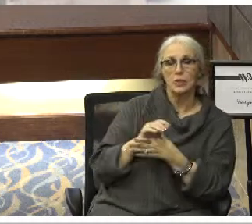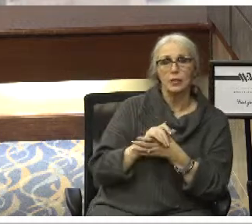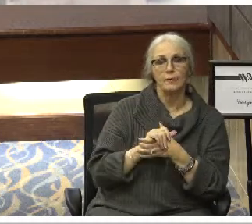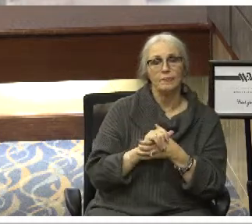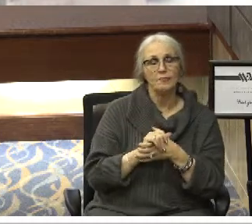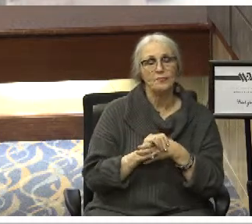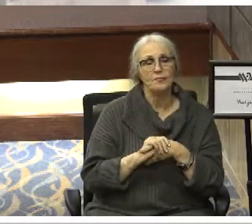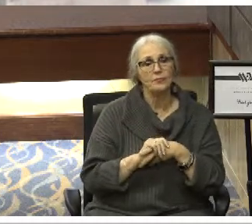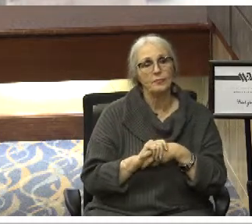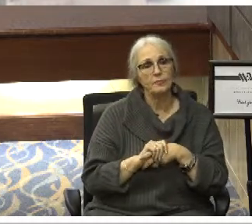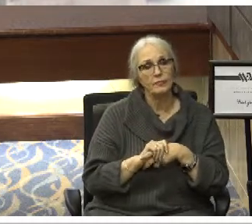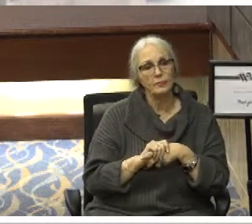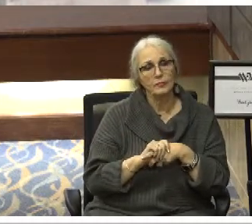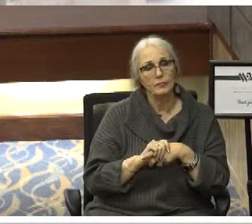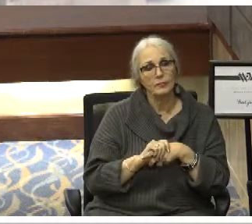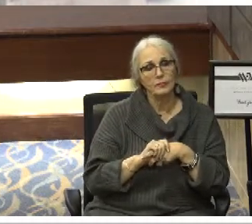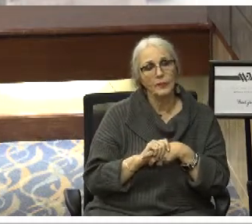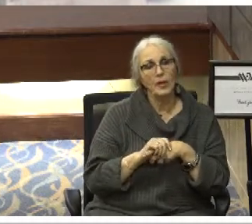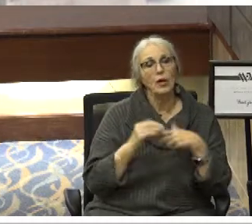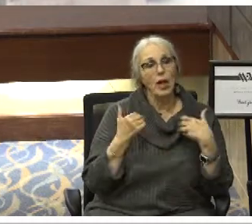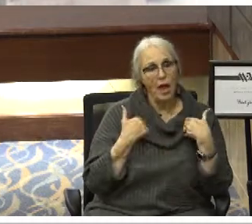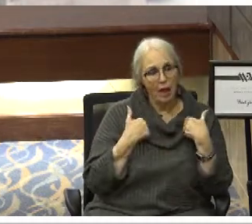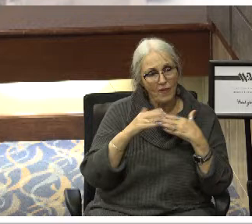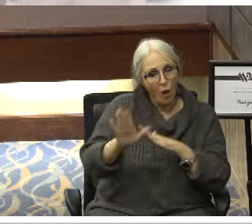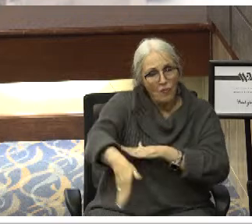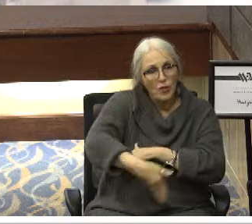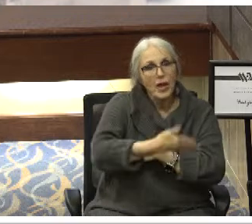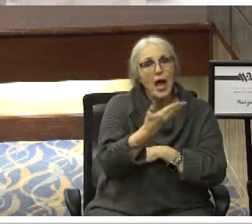will have the overnight shelter